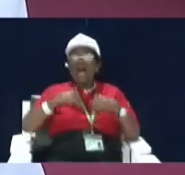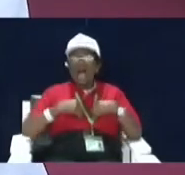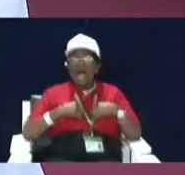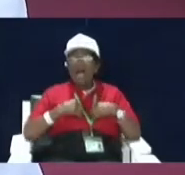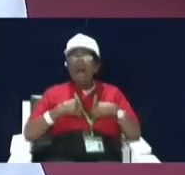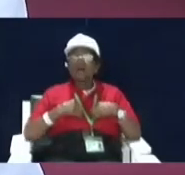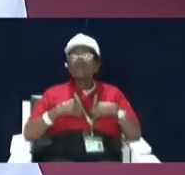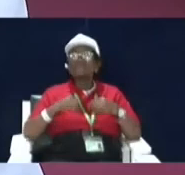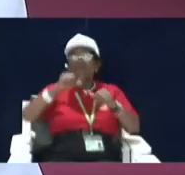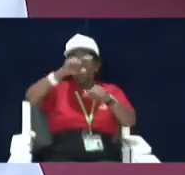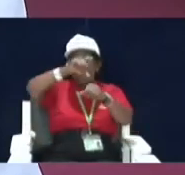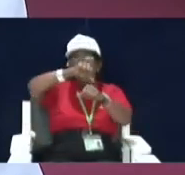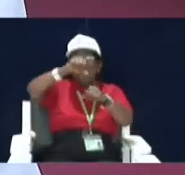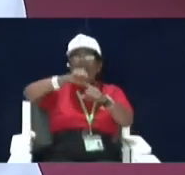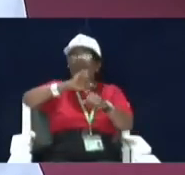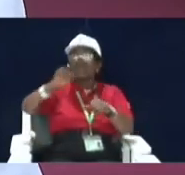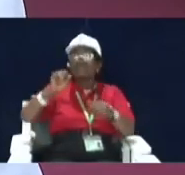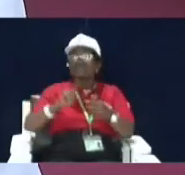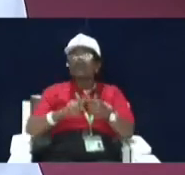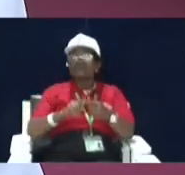But if you are not holy,